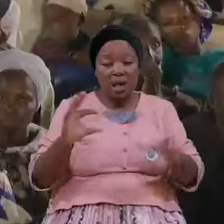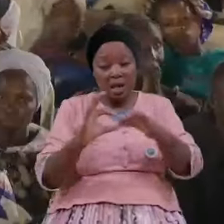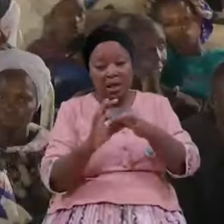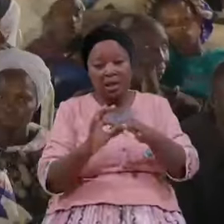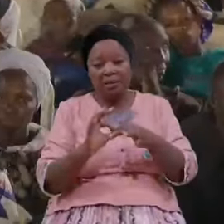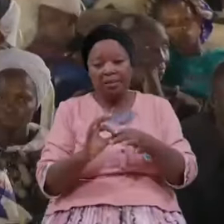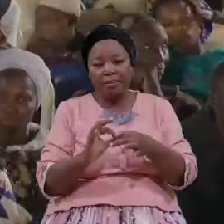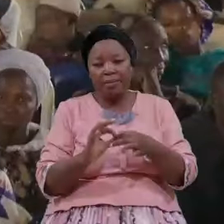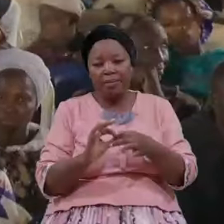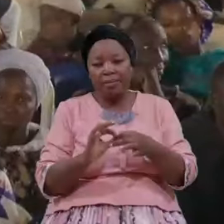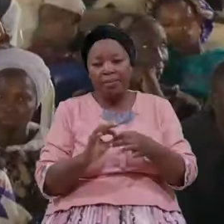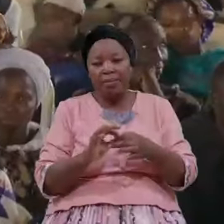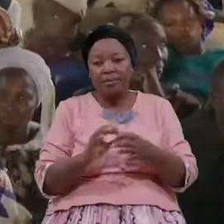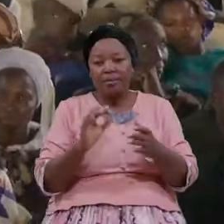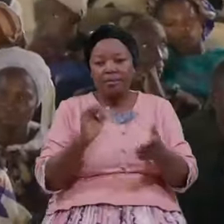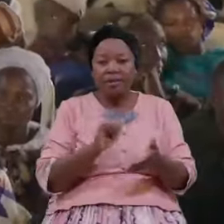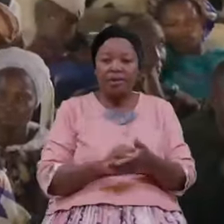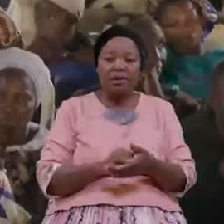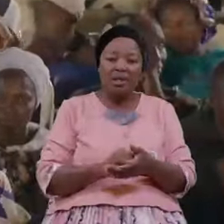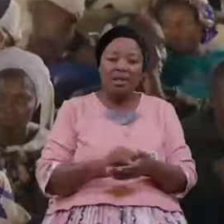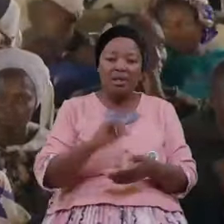that has been given,